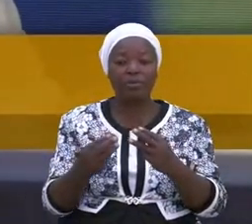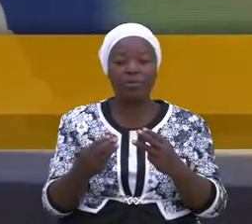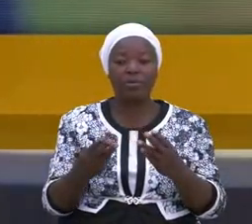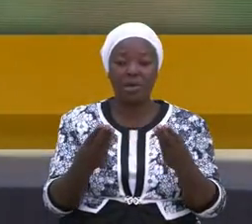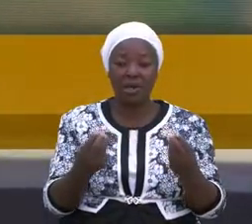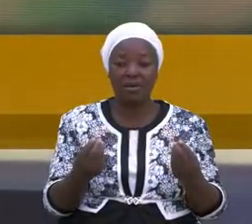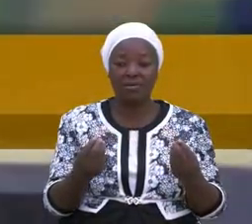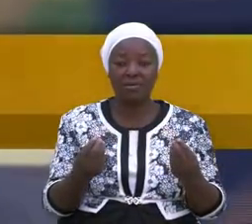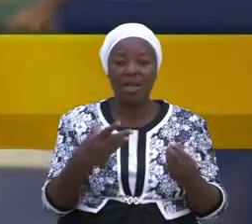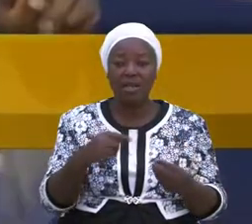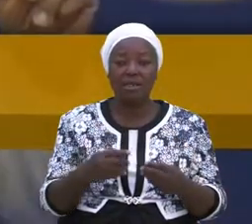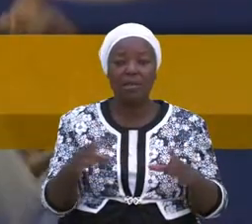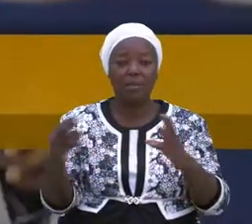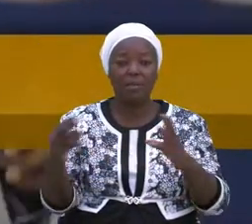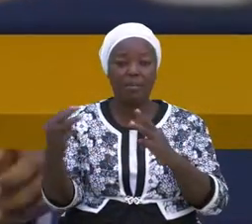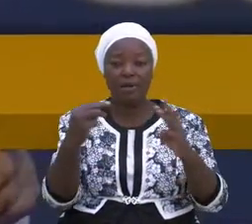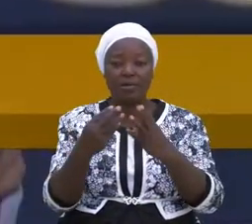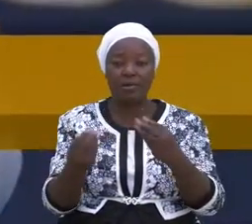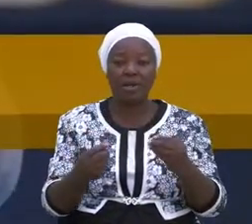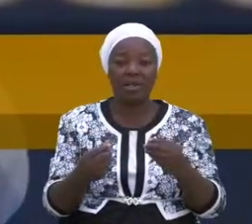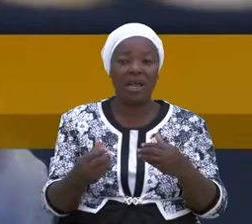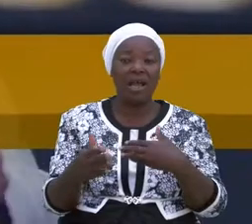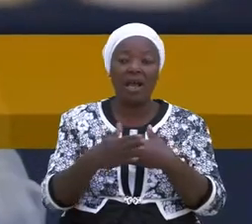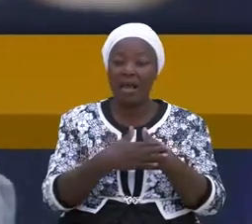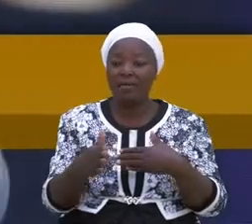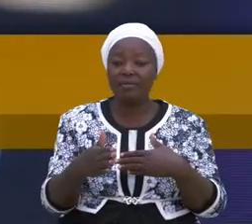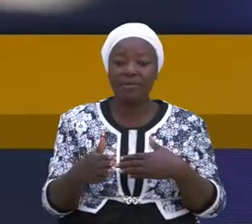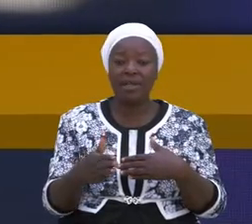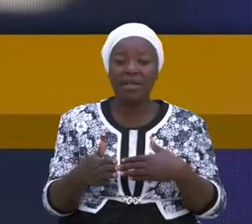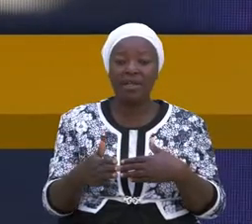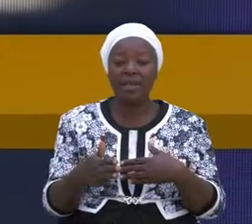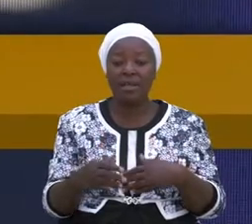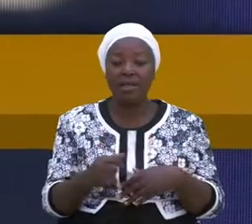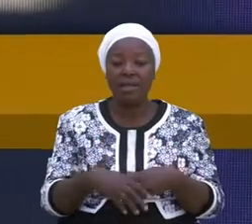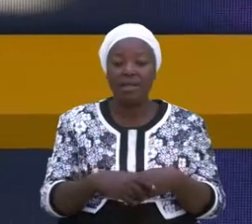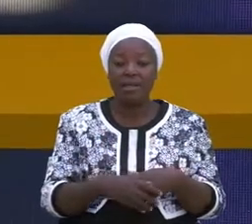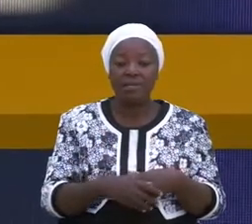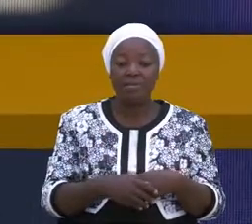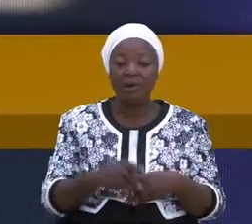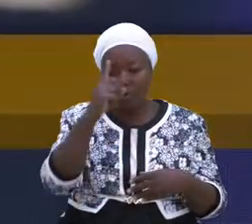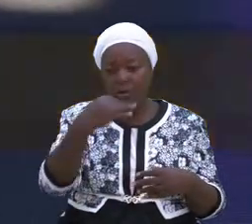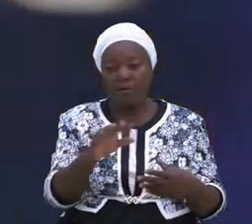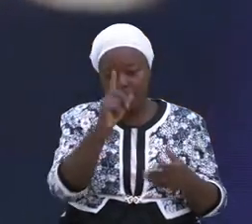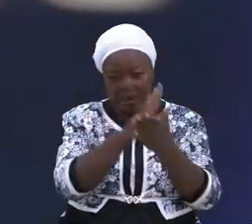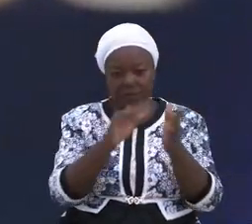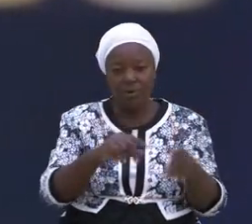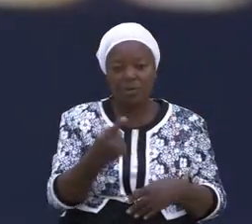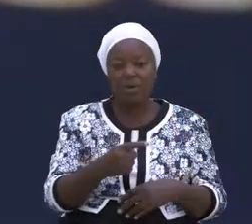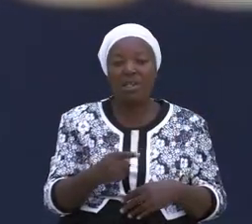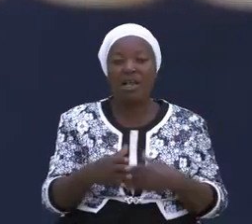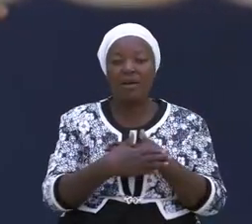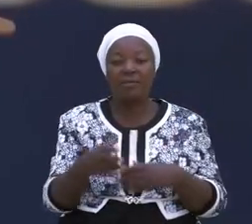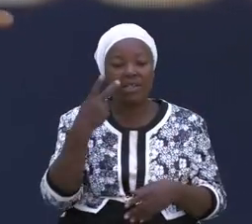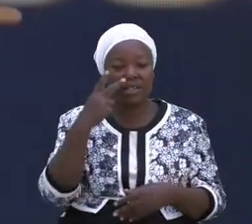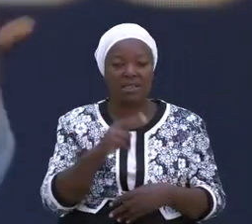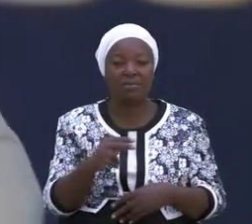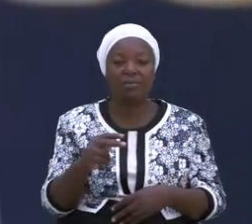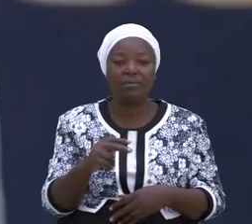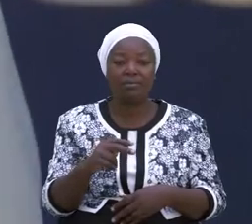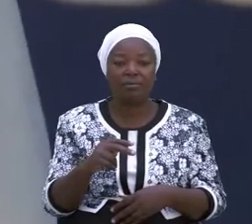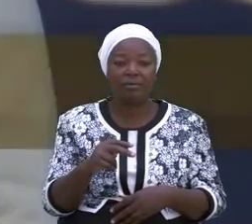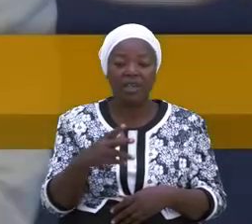battleground of believing only after seeing. Number two, the bedrock